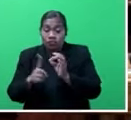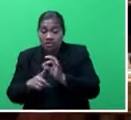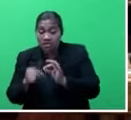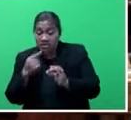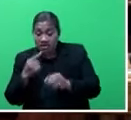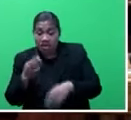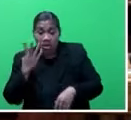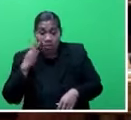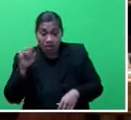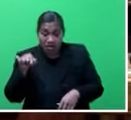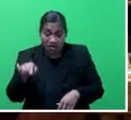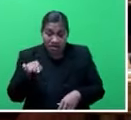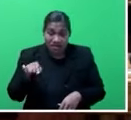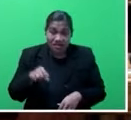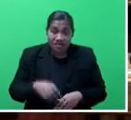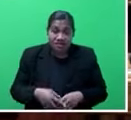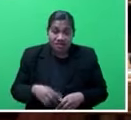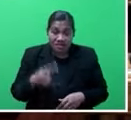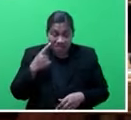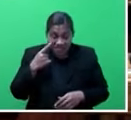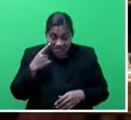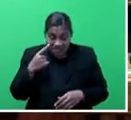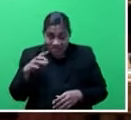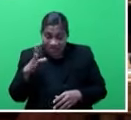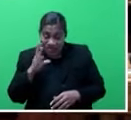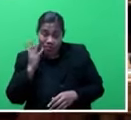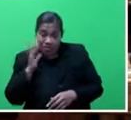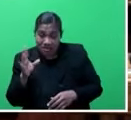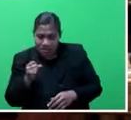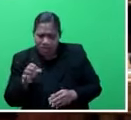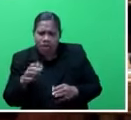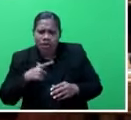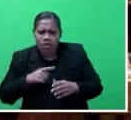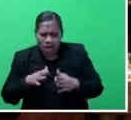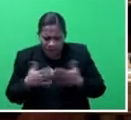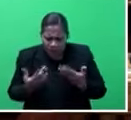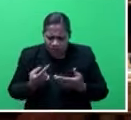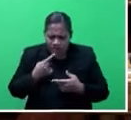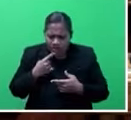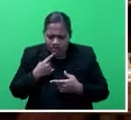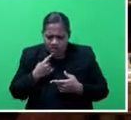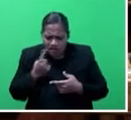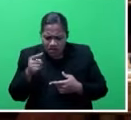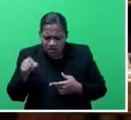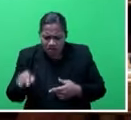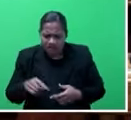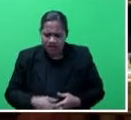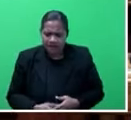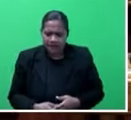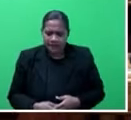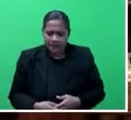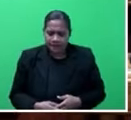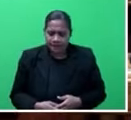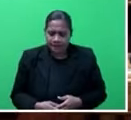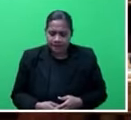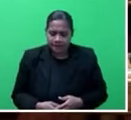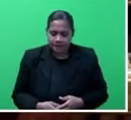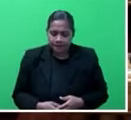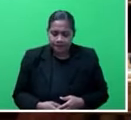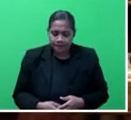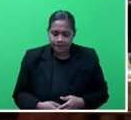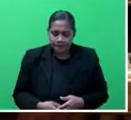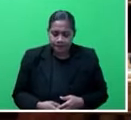growth, that is the right time for that. So why now? Then, in relation to the return of the